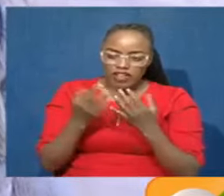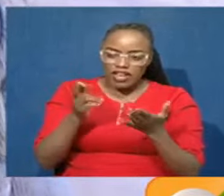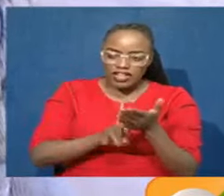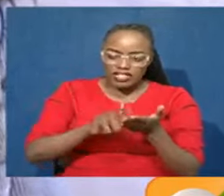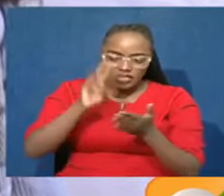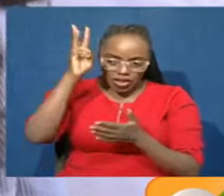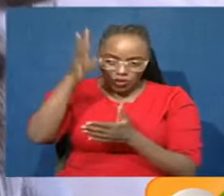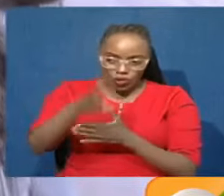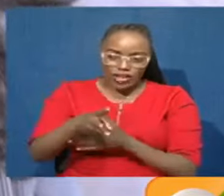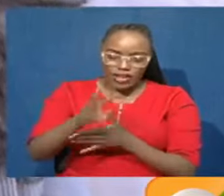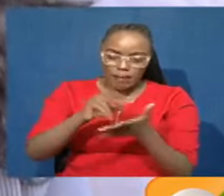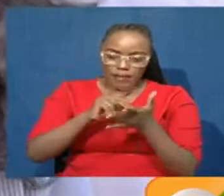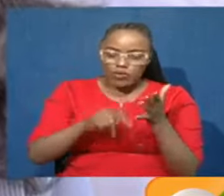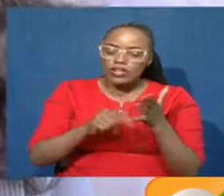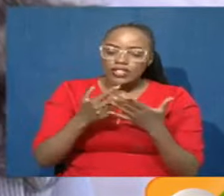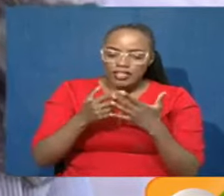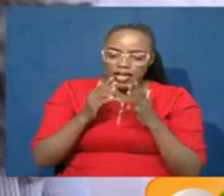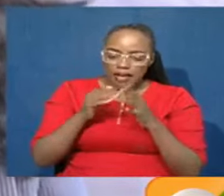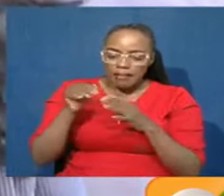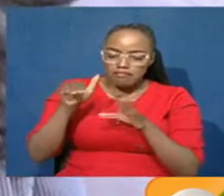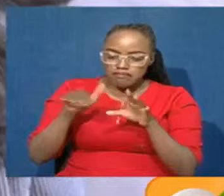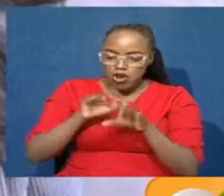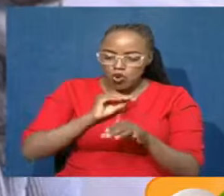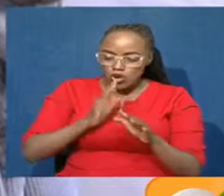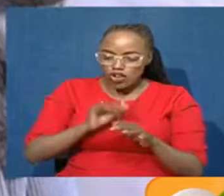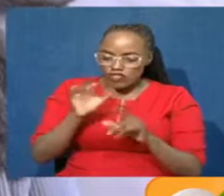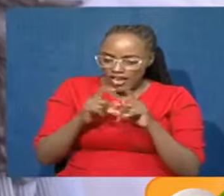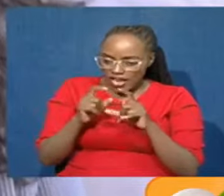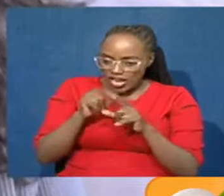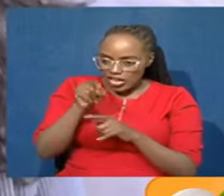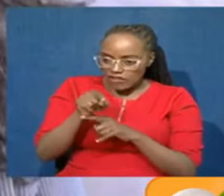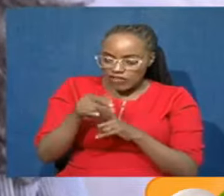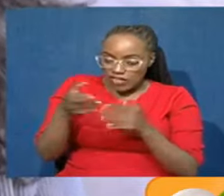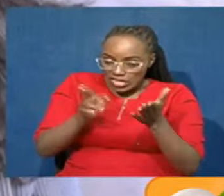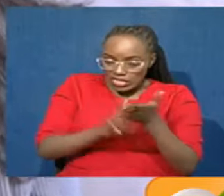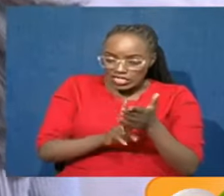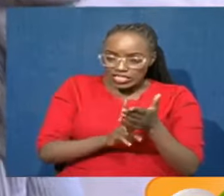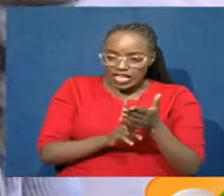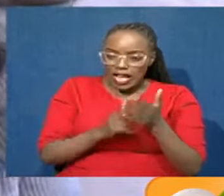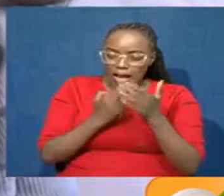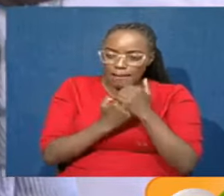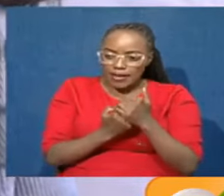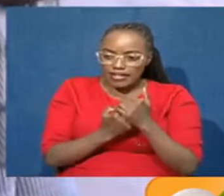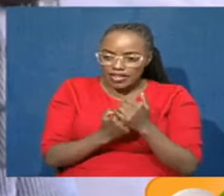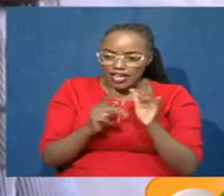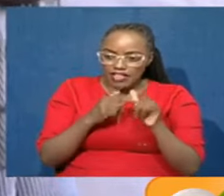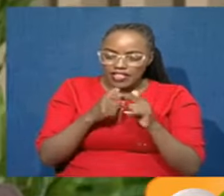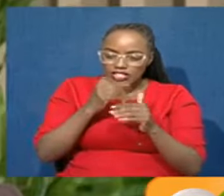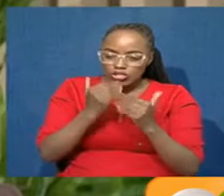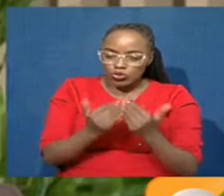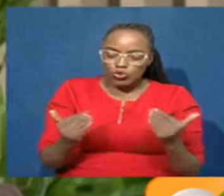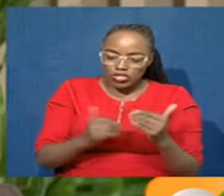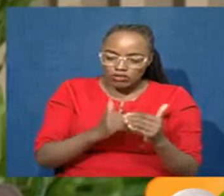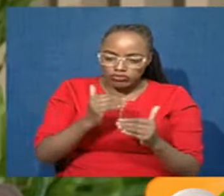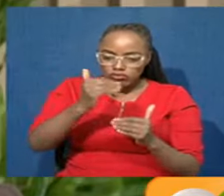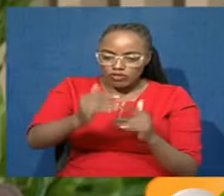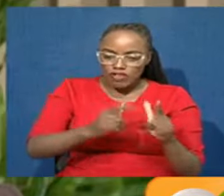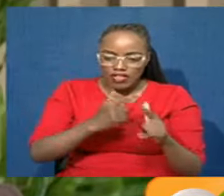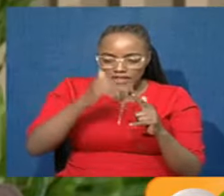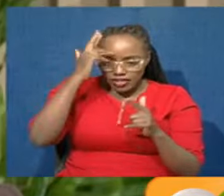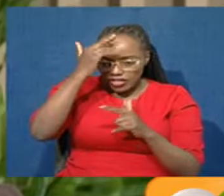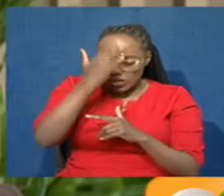registered. Right. So principal member then registers the partner and subsequent children. And that is why